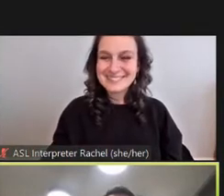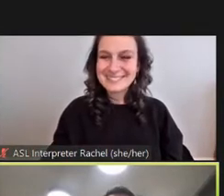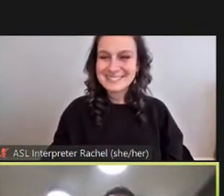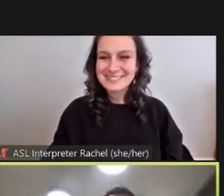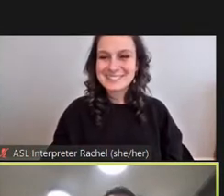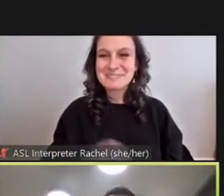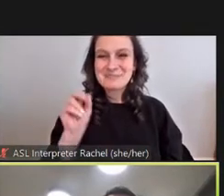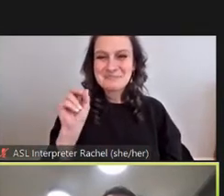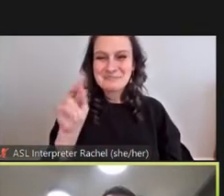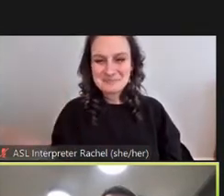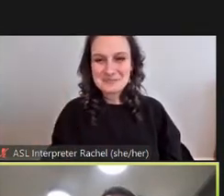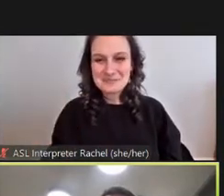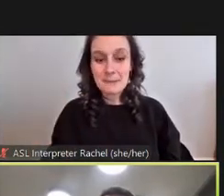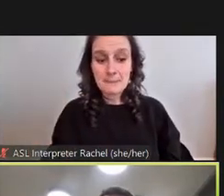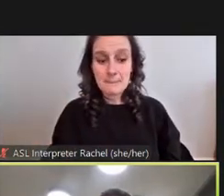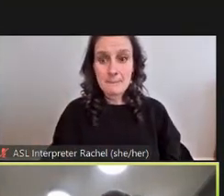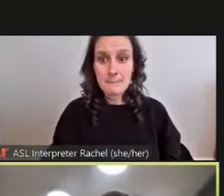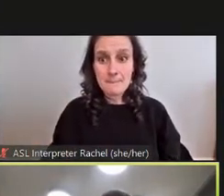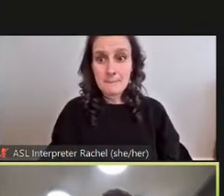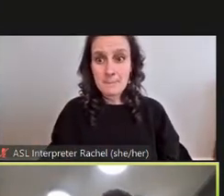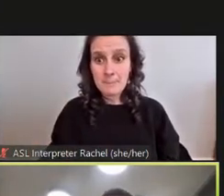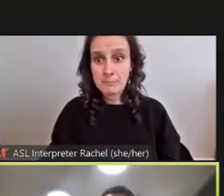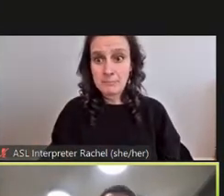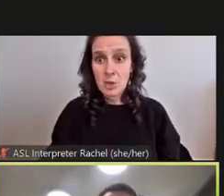All right. I hope you can see that.